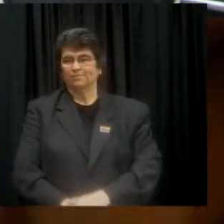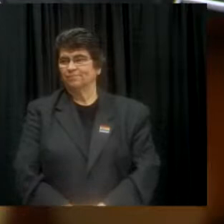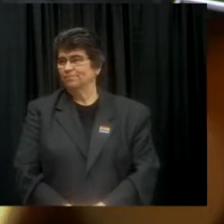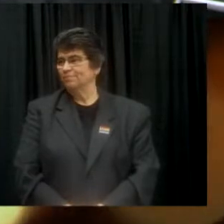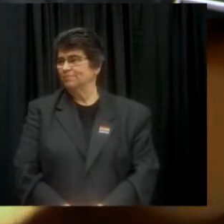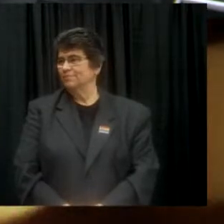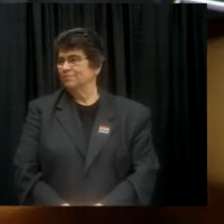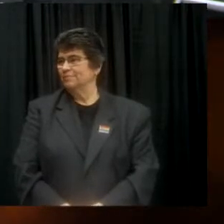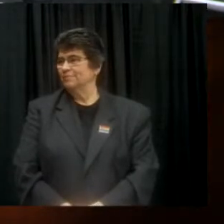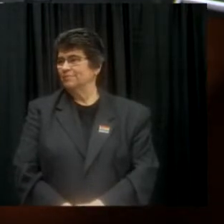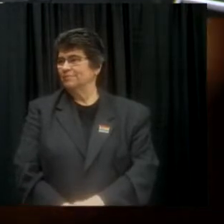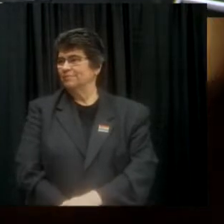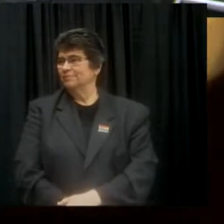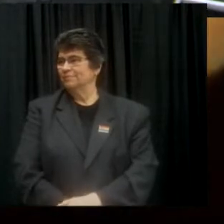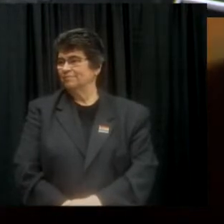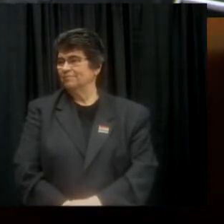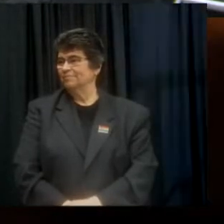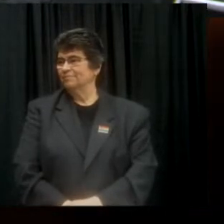I'm gonna say it right too.